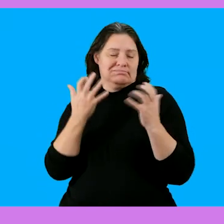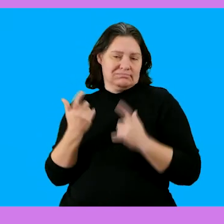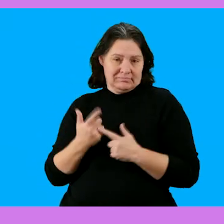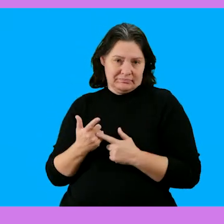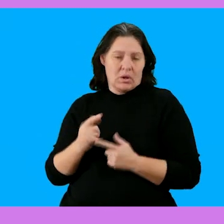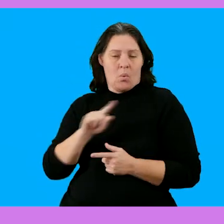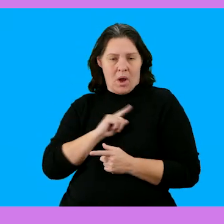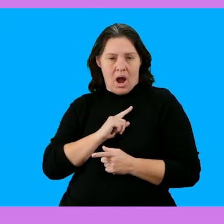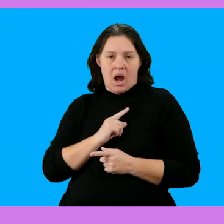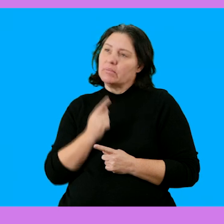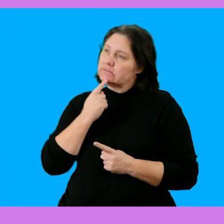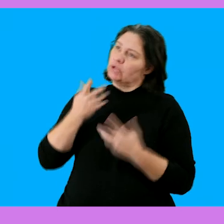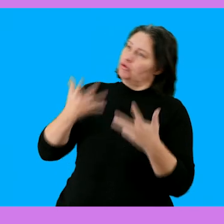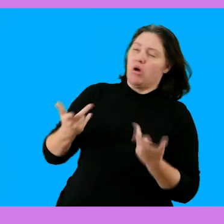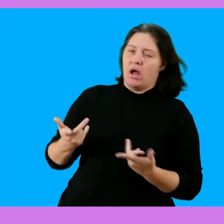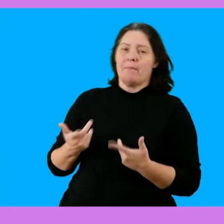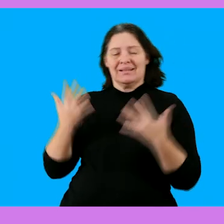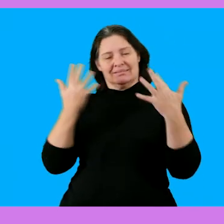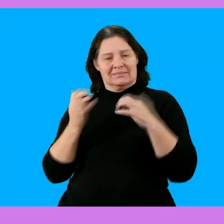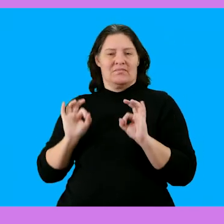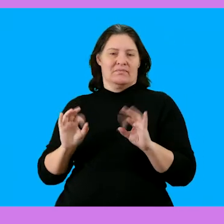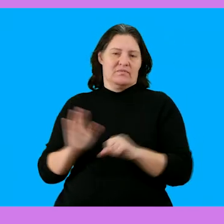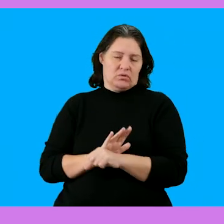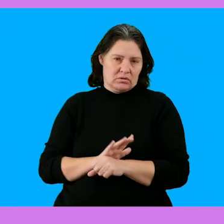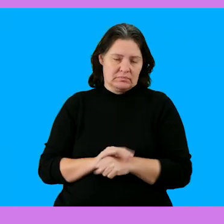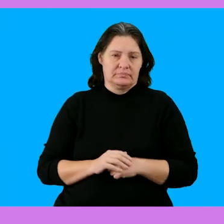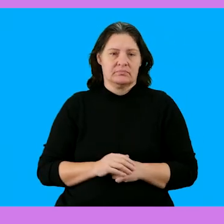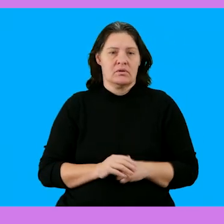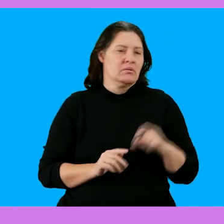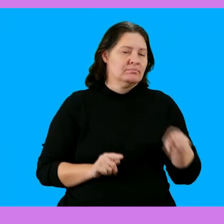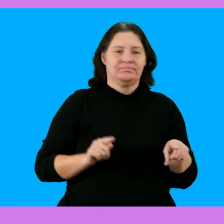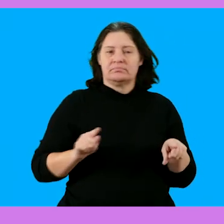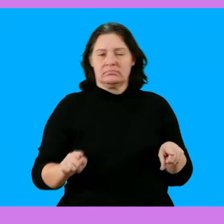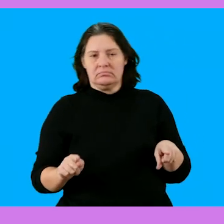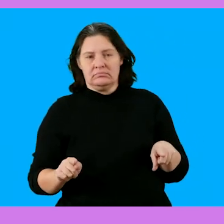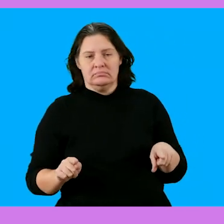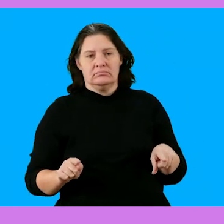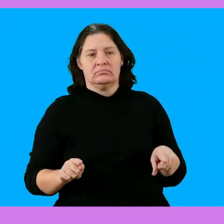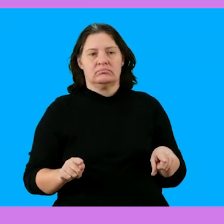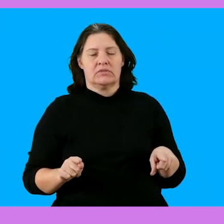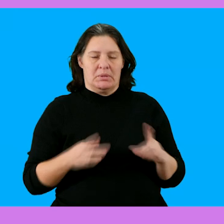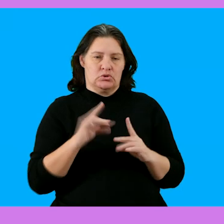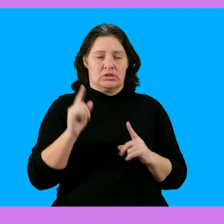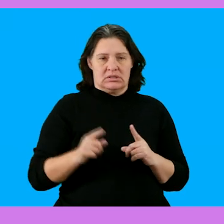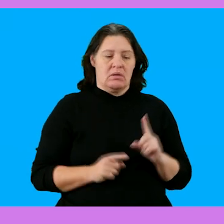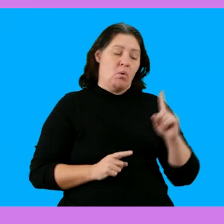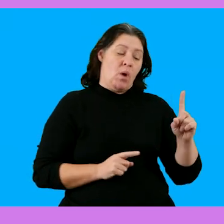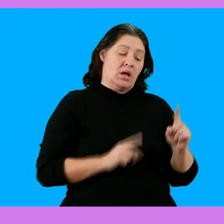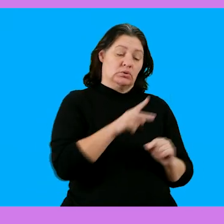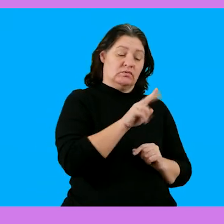to justify my answer based on my conclusion. Right, showing all calculations, which one of the two scales? So I've started